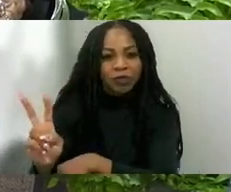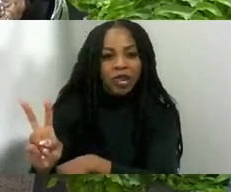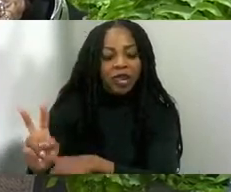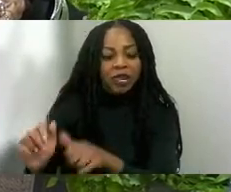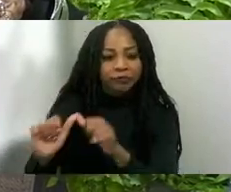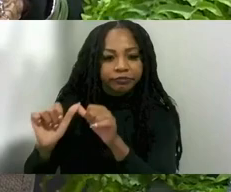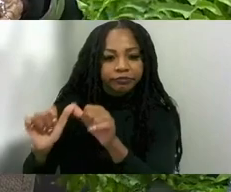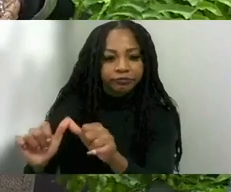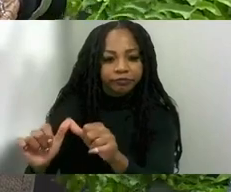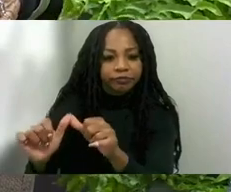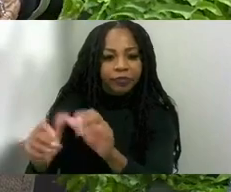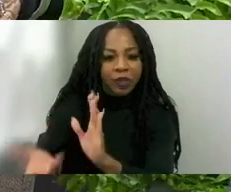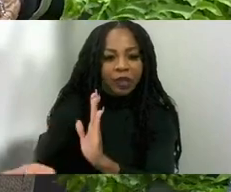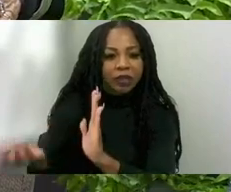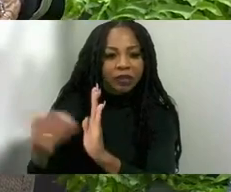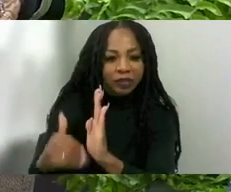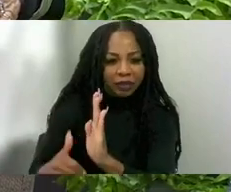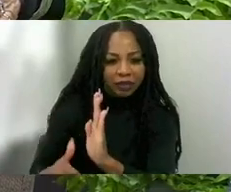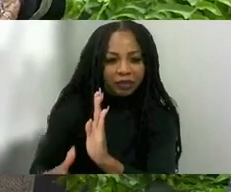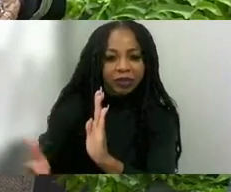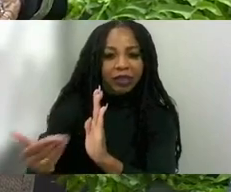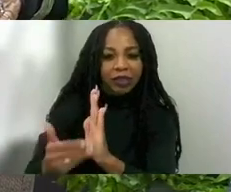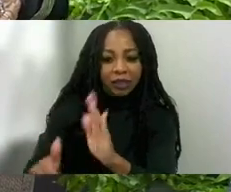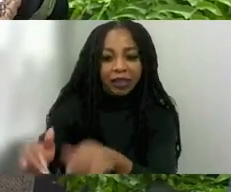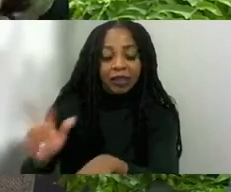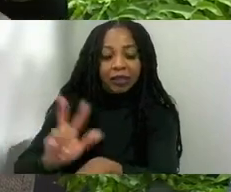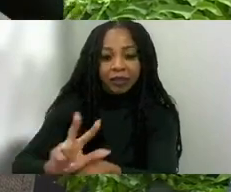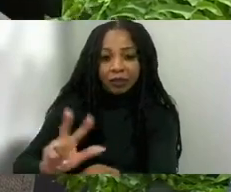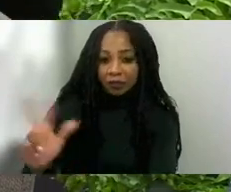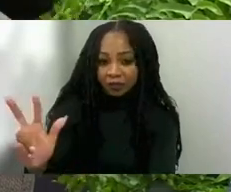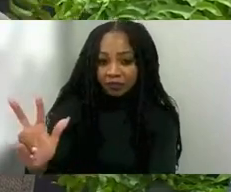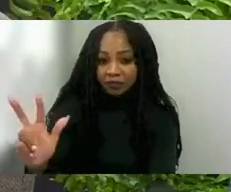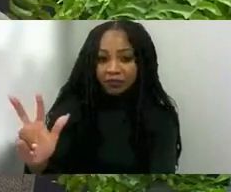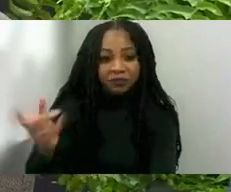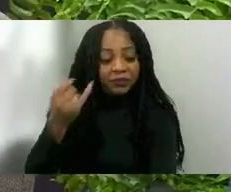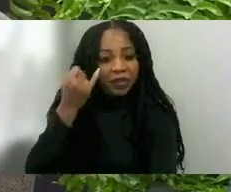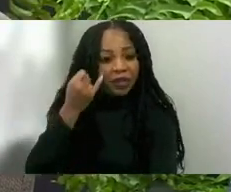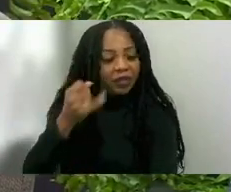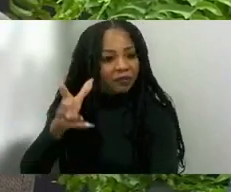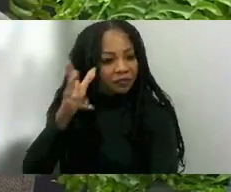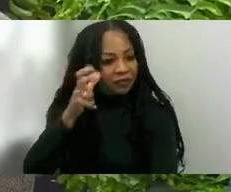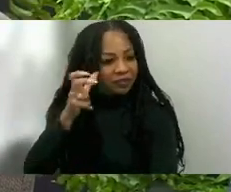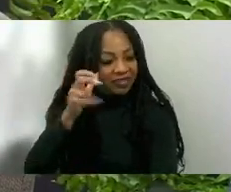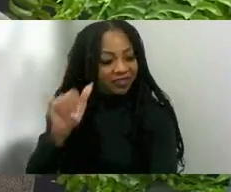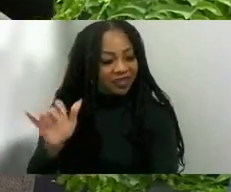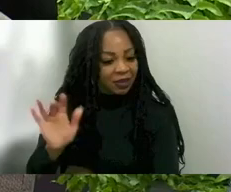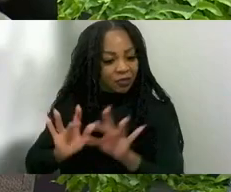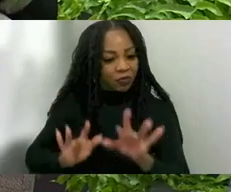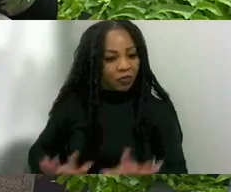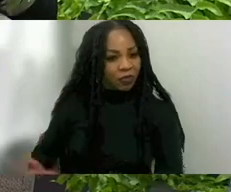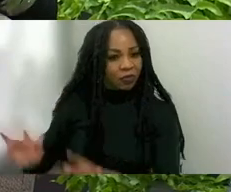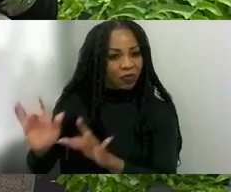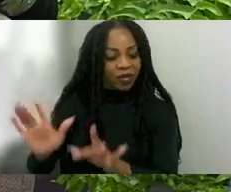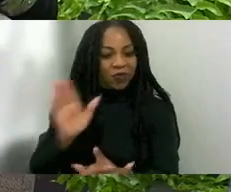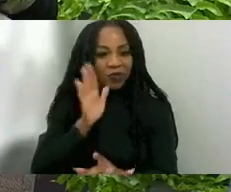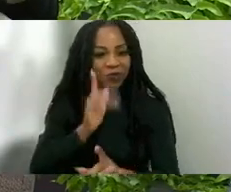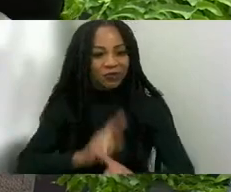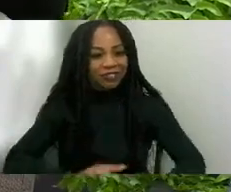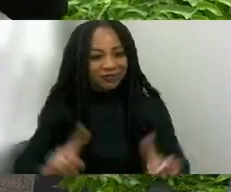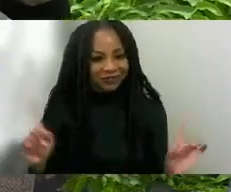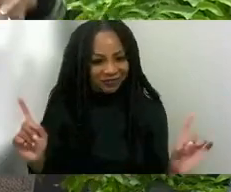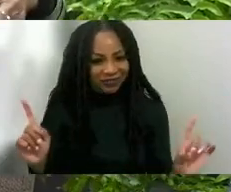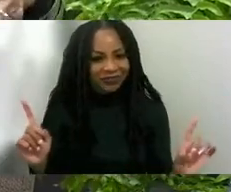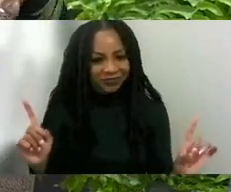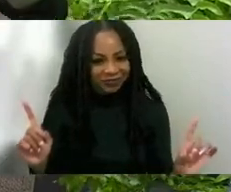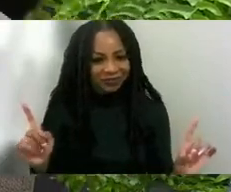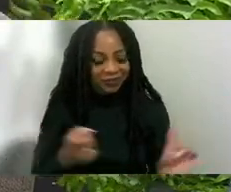And at 3 o'clock, if you were to listen to the tape, it would be very different